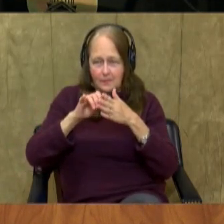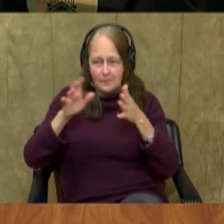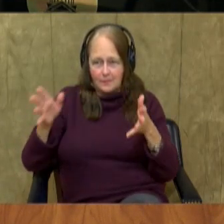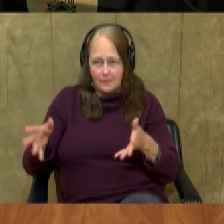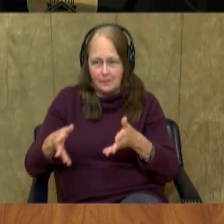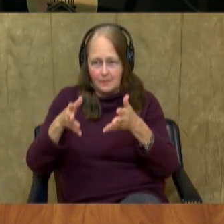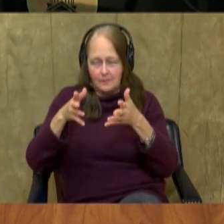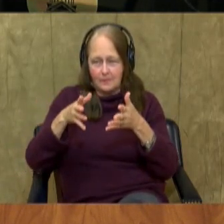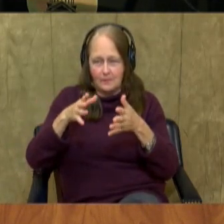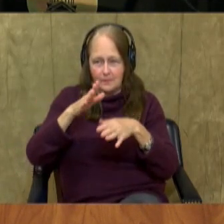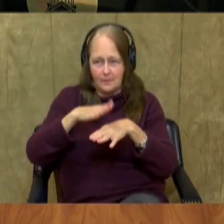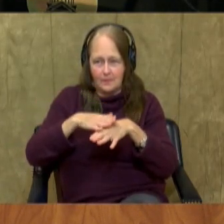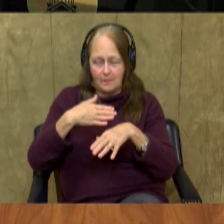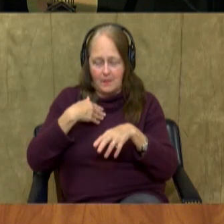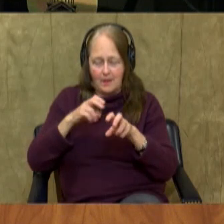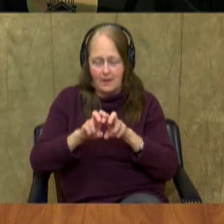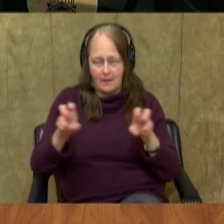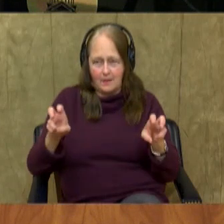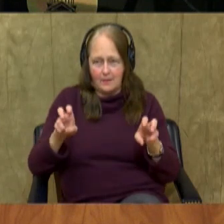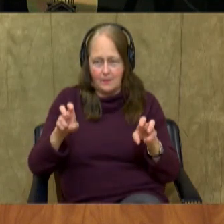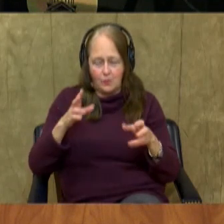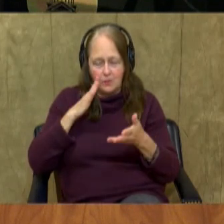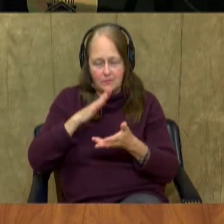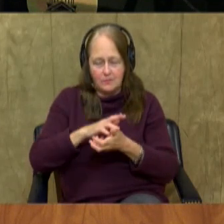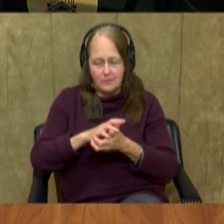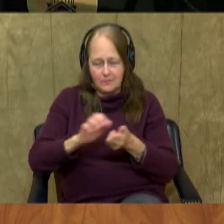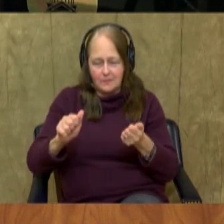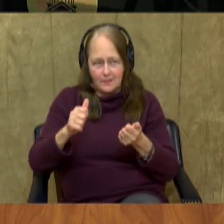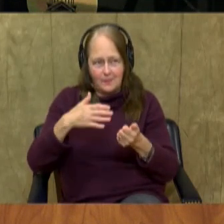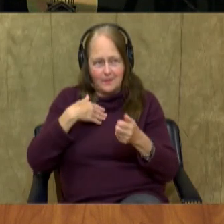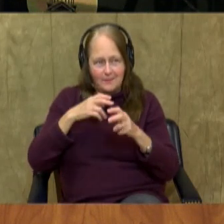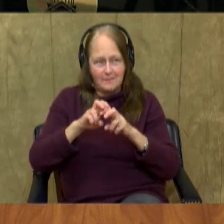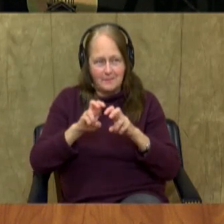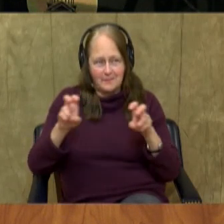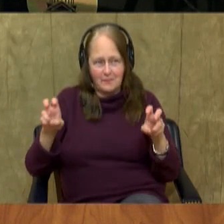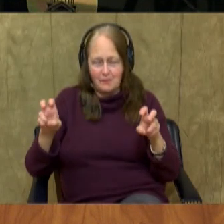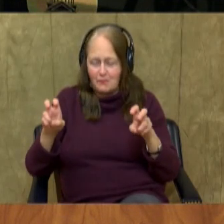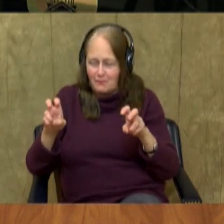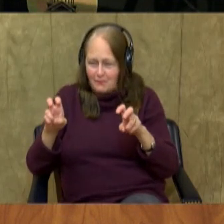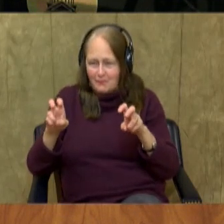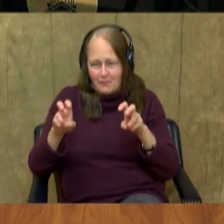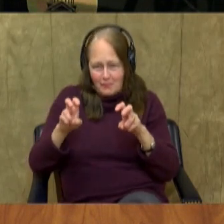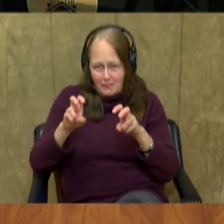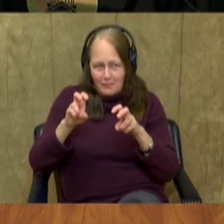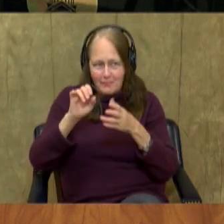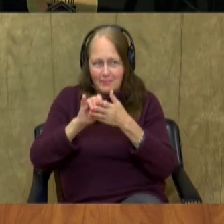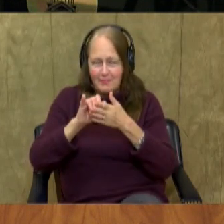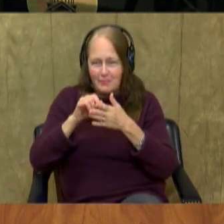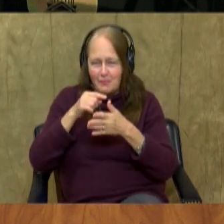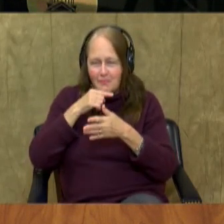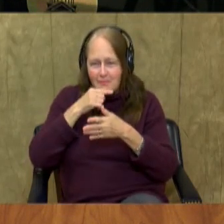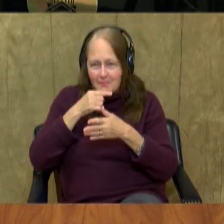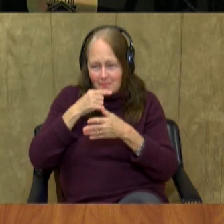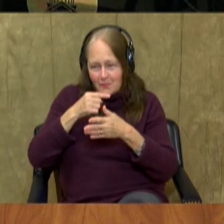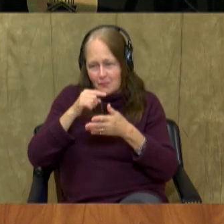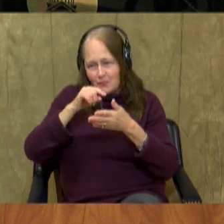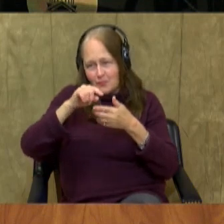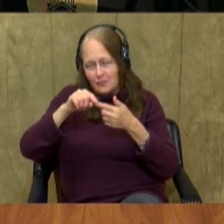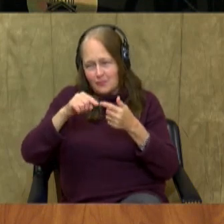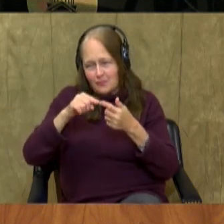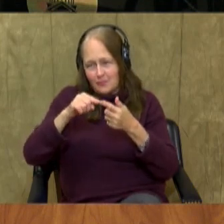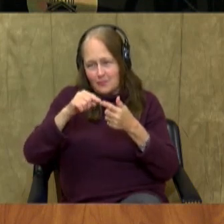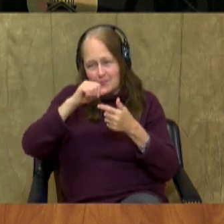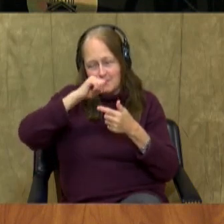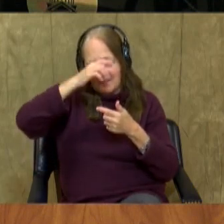you're taking up too much space on my couch, you're wearing it out. Now, with all that being said,